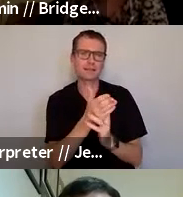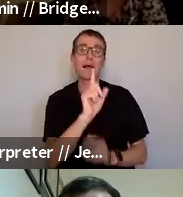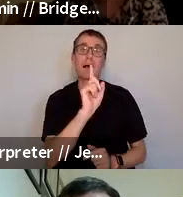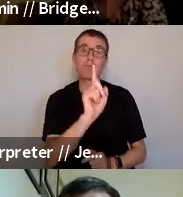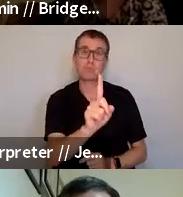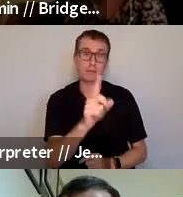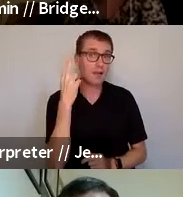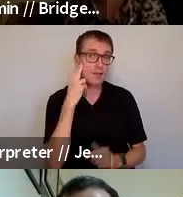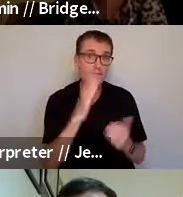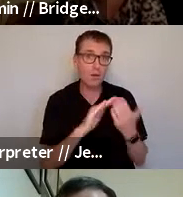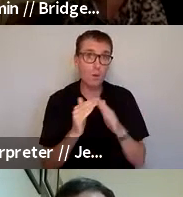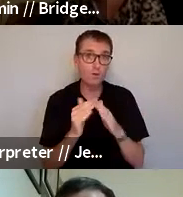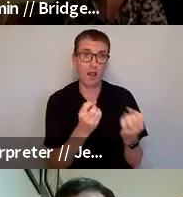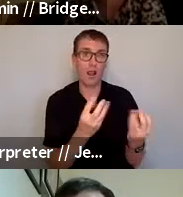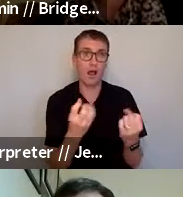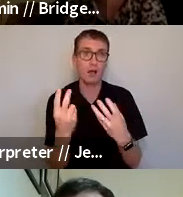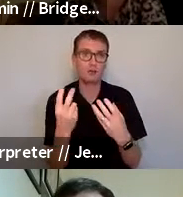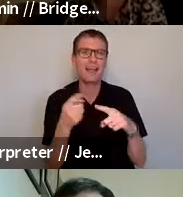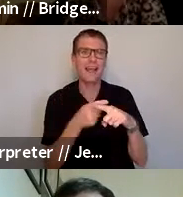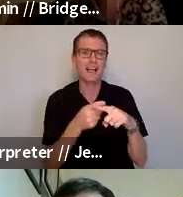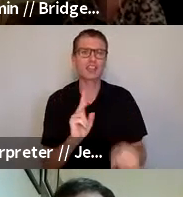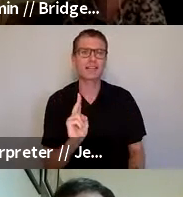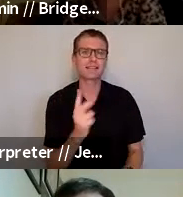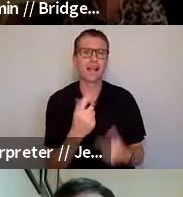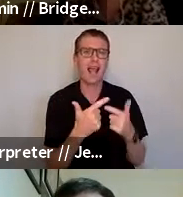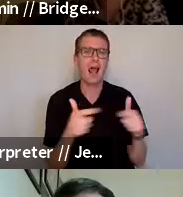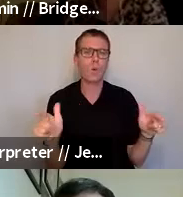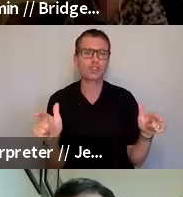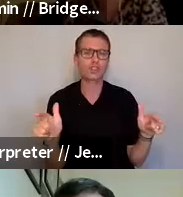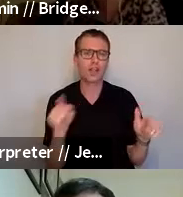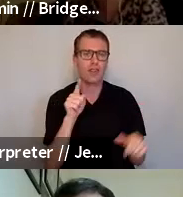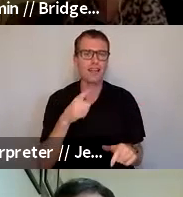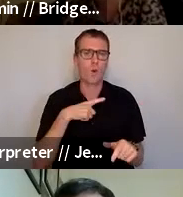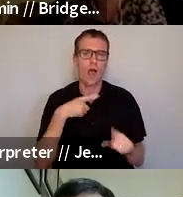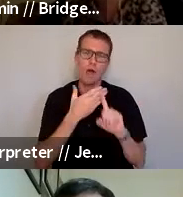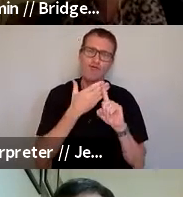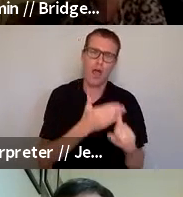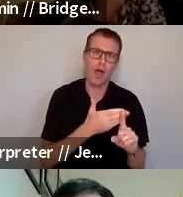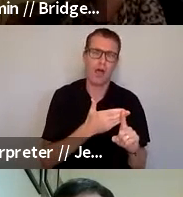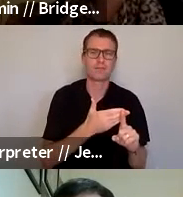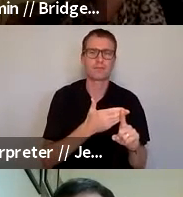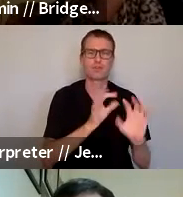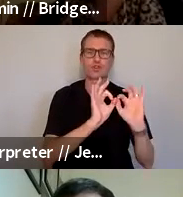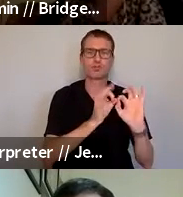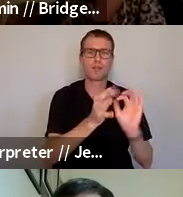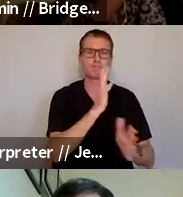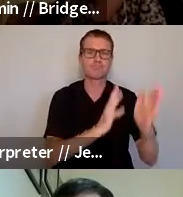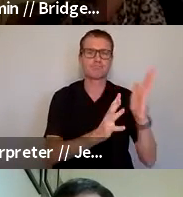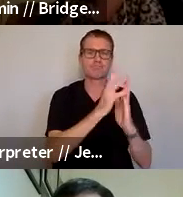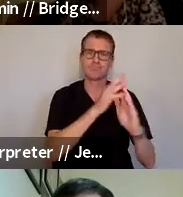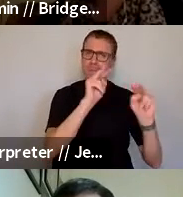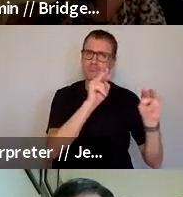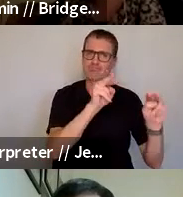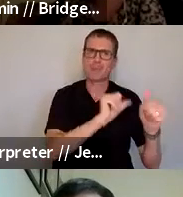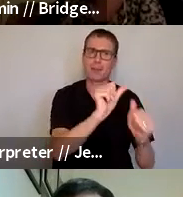second language. English is not their first language, and so that's why they heavily rely on the sign language interpreting. And so I